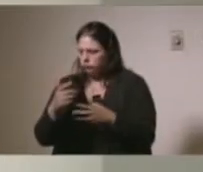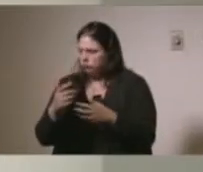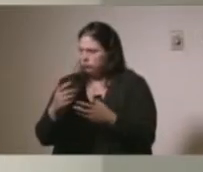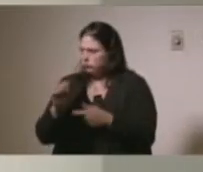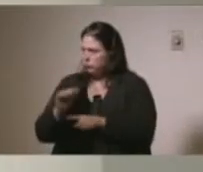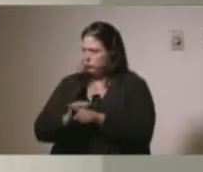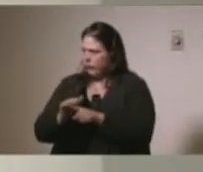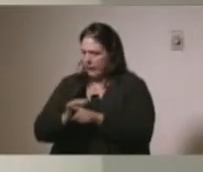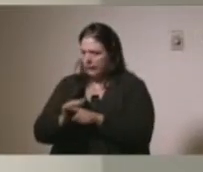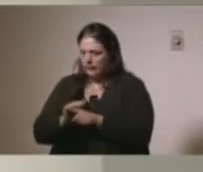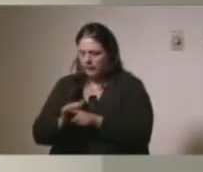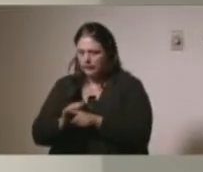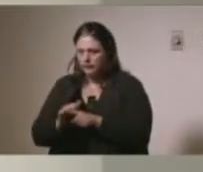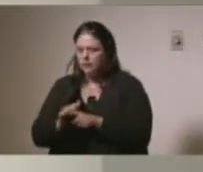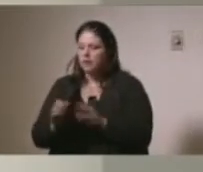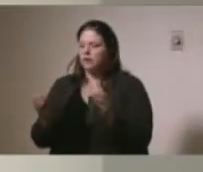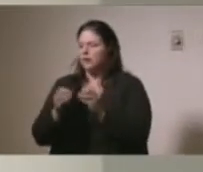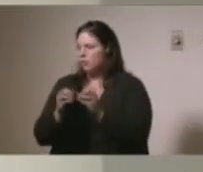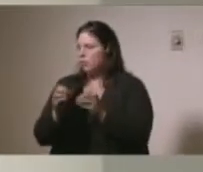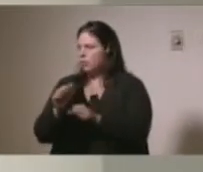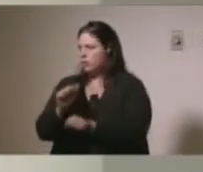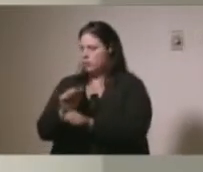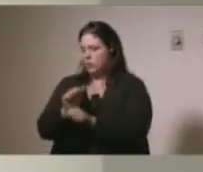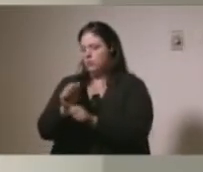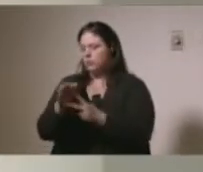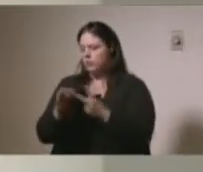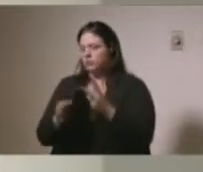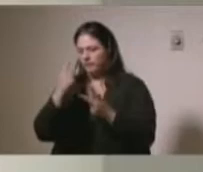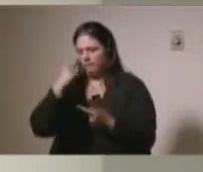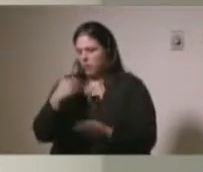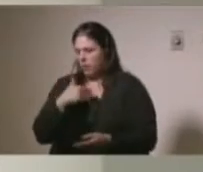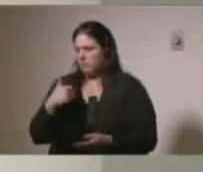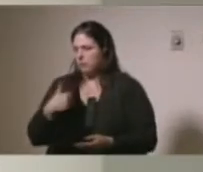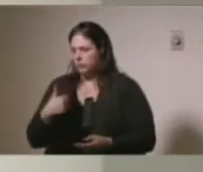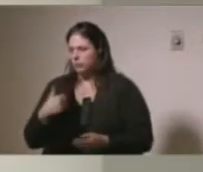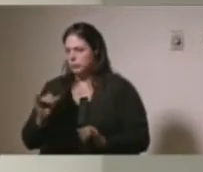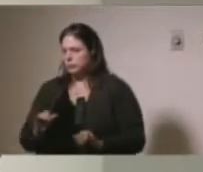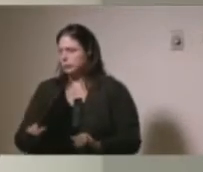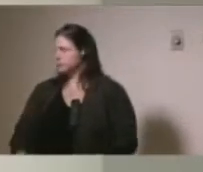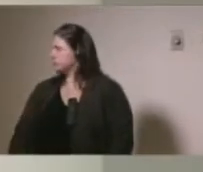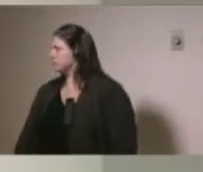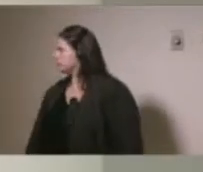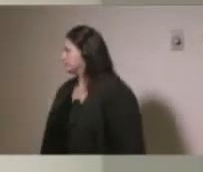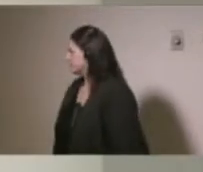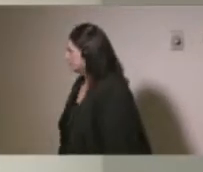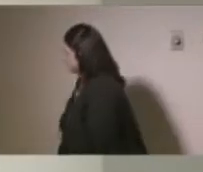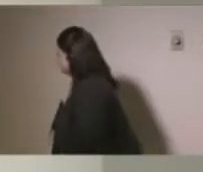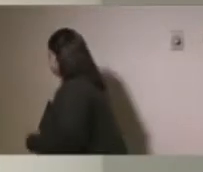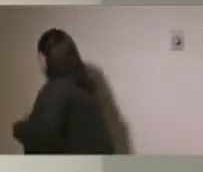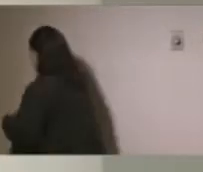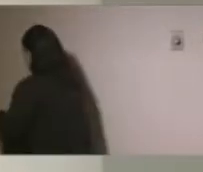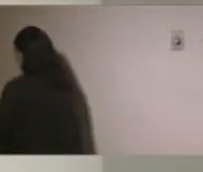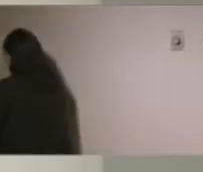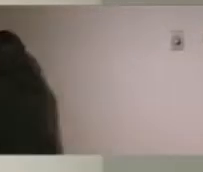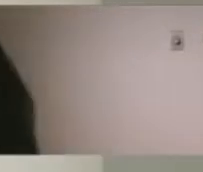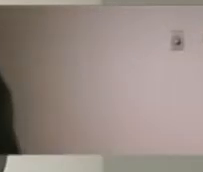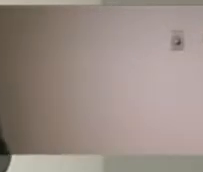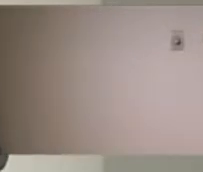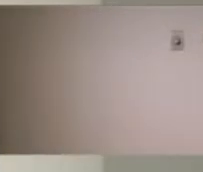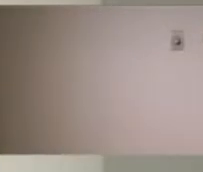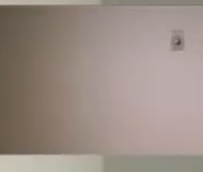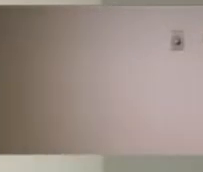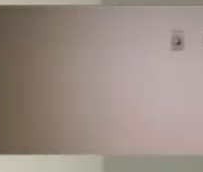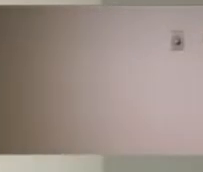provides more employment options for our membership. So the future.